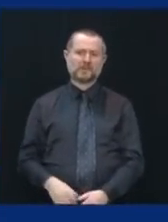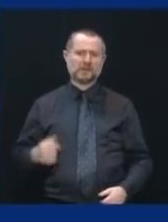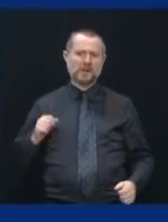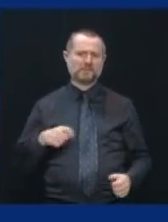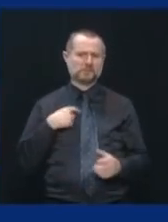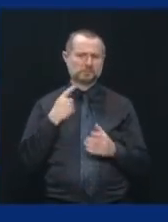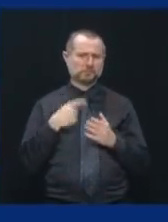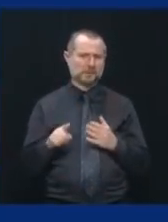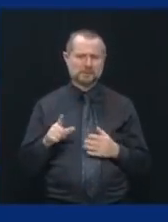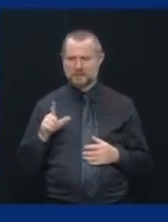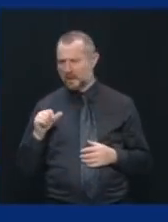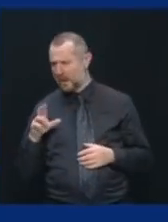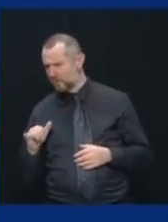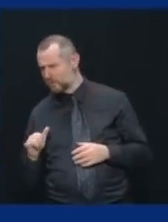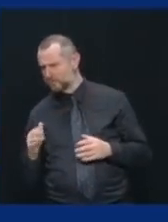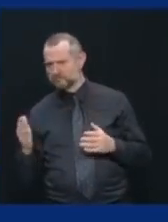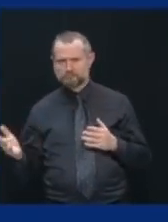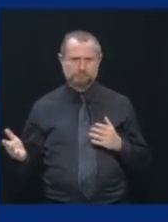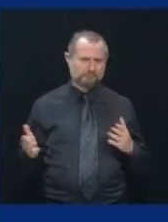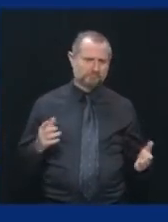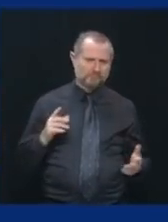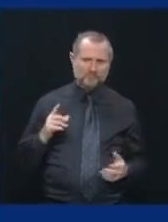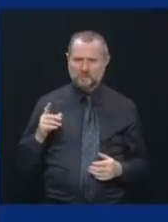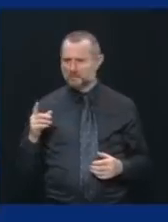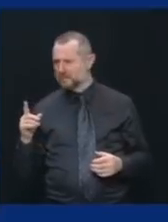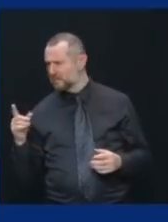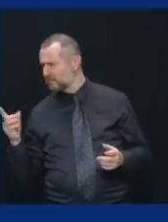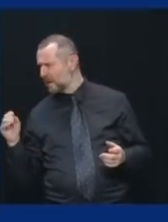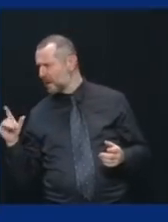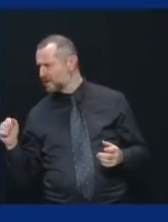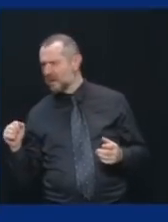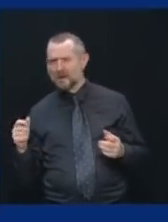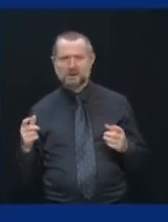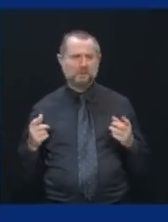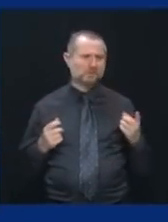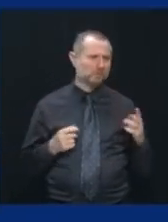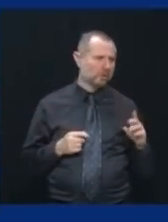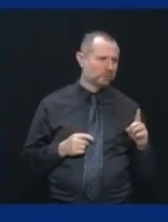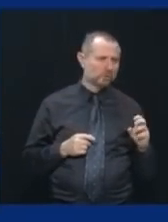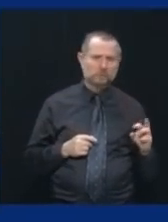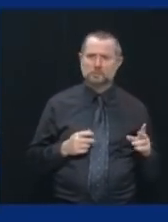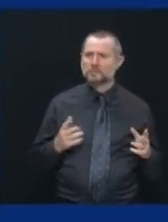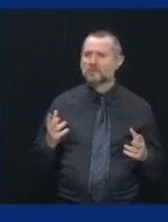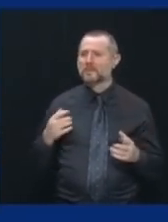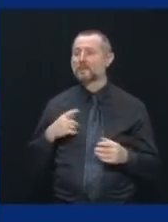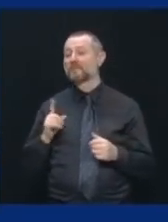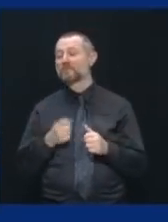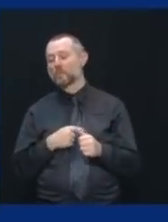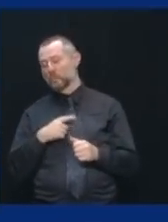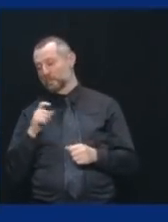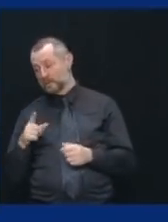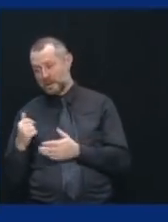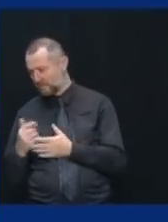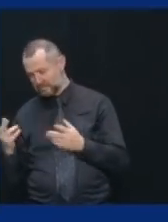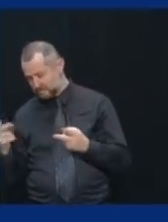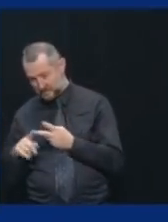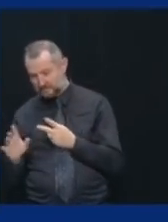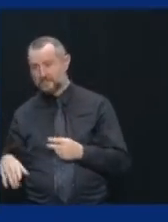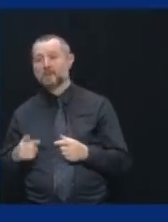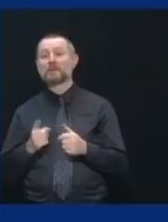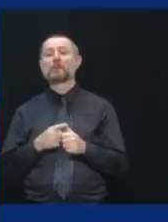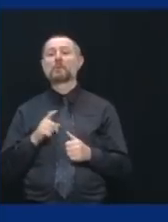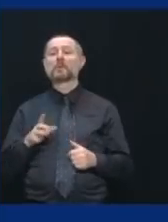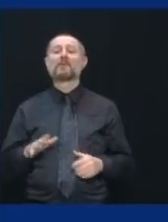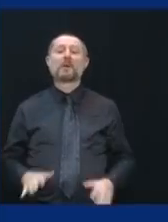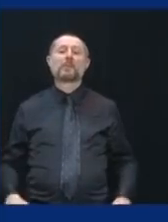Larry or Dr. Zucker or Melissa can speak about the vaccine tracker. On your first question, look, everybody